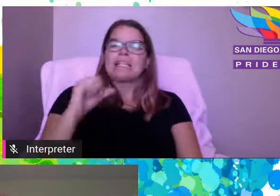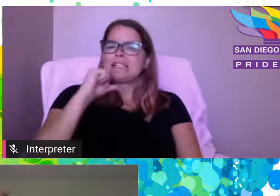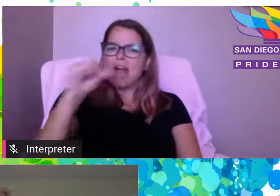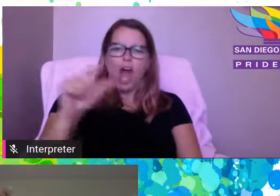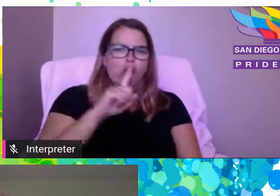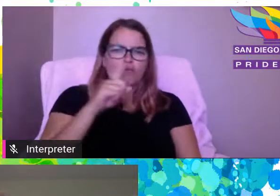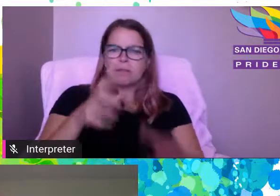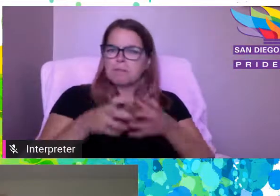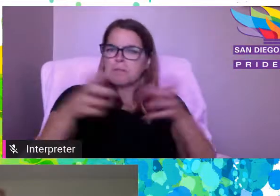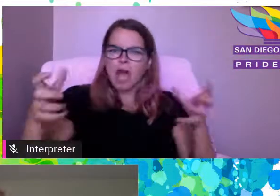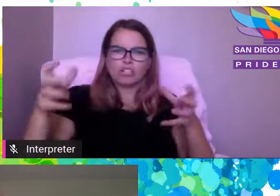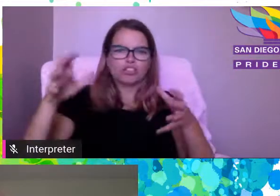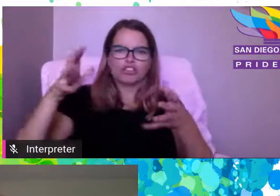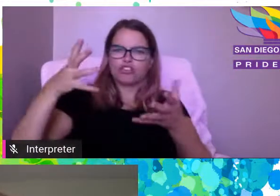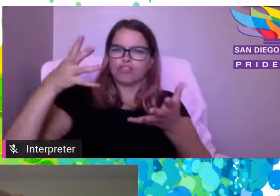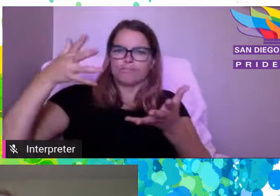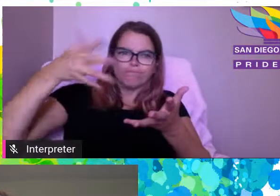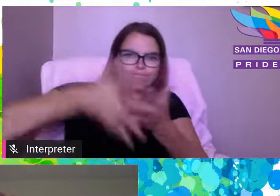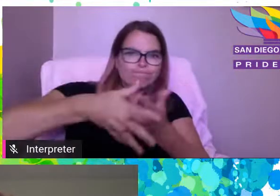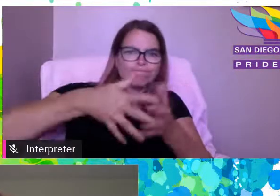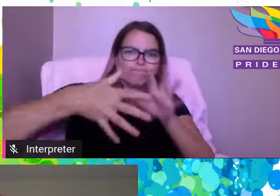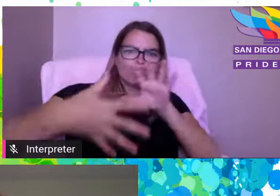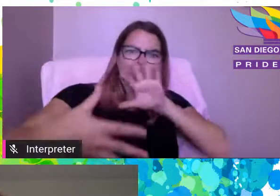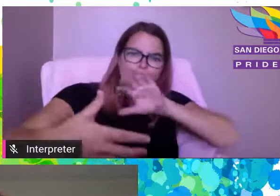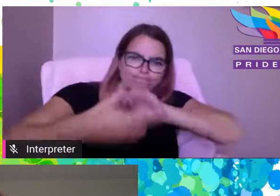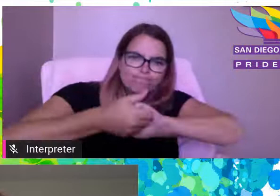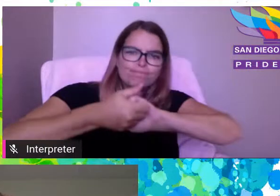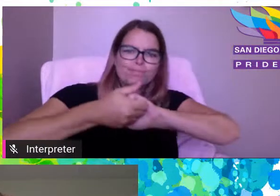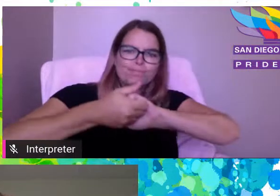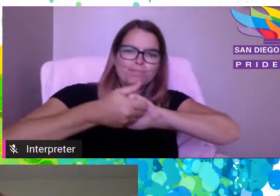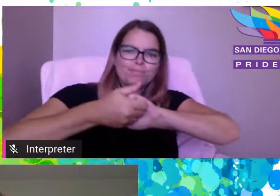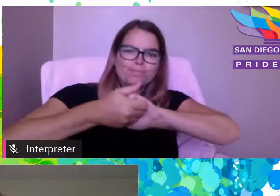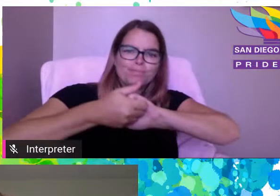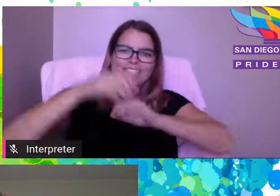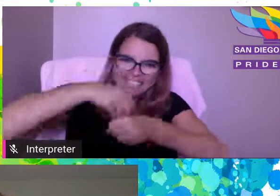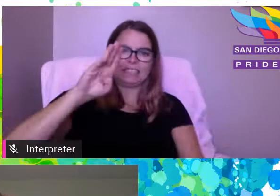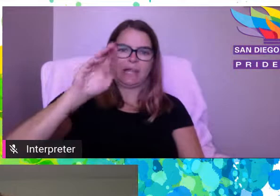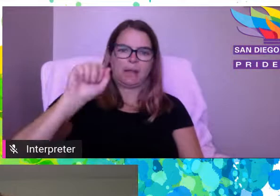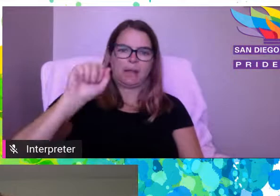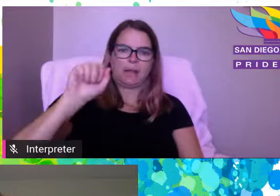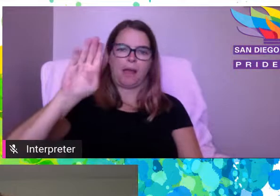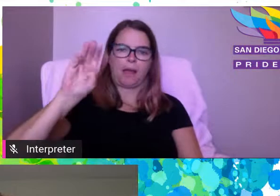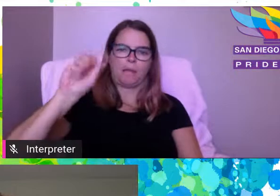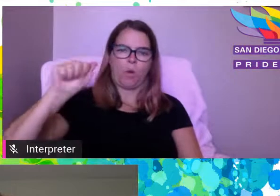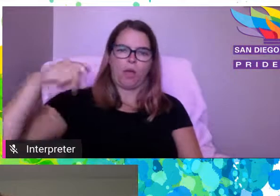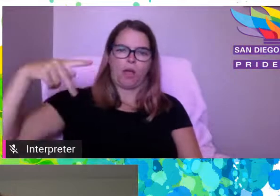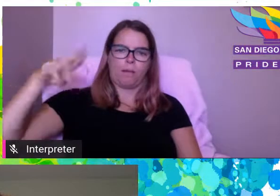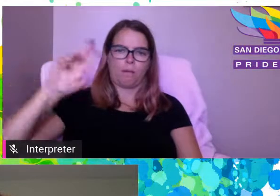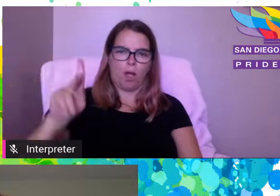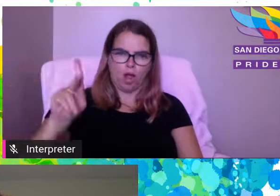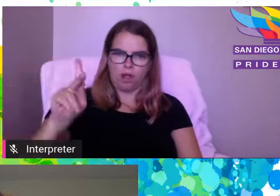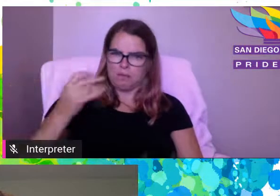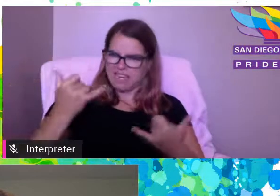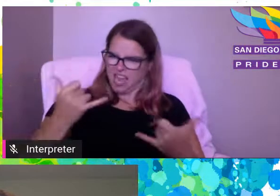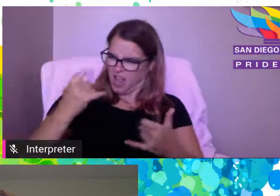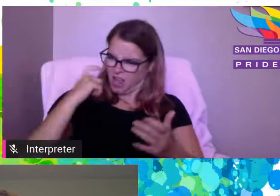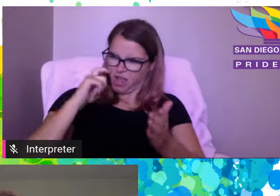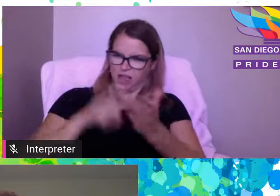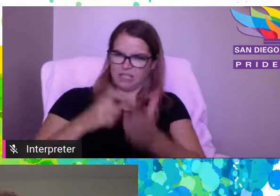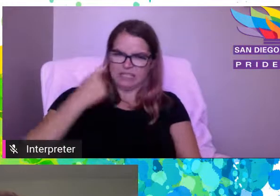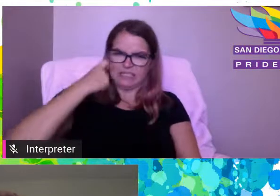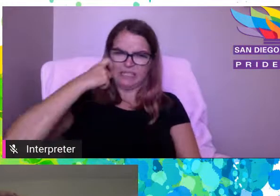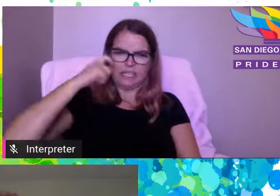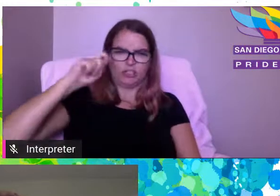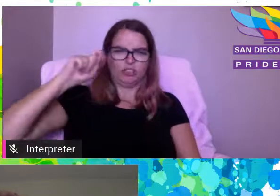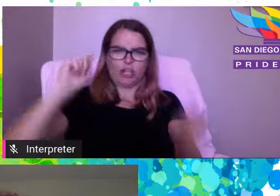in anywhere in Balboa Park. And that's really quickly changing. It feels like it's like a quick shift.